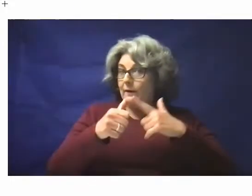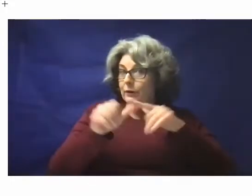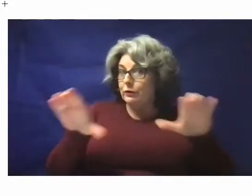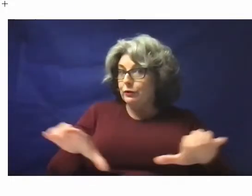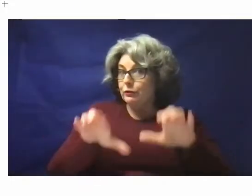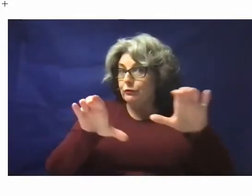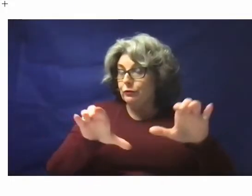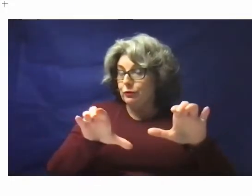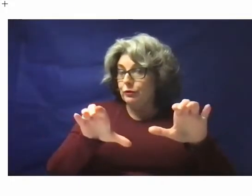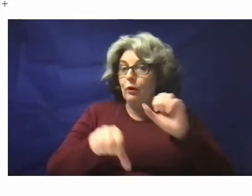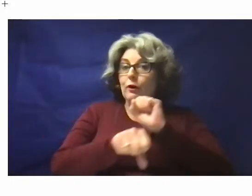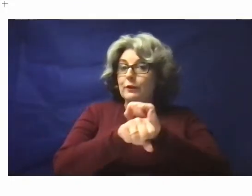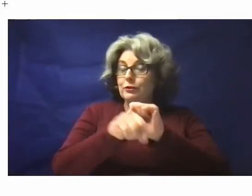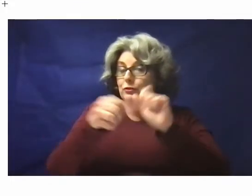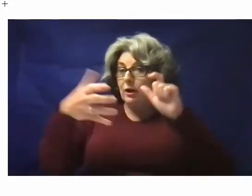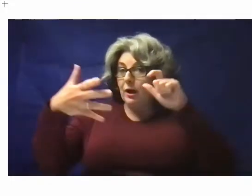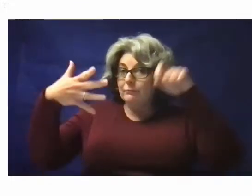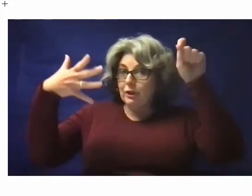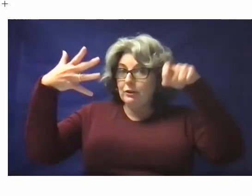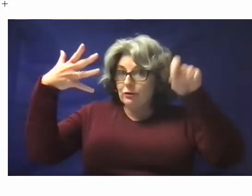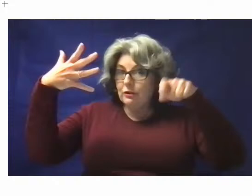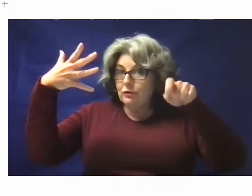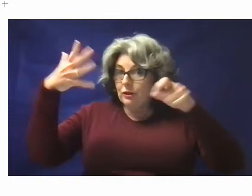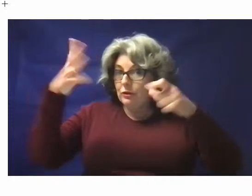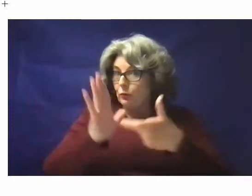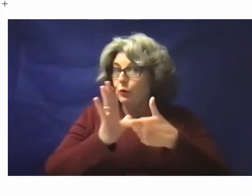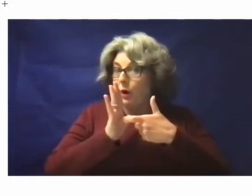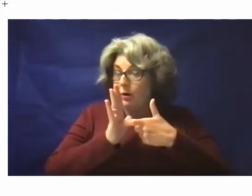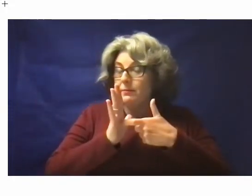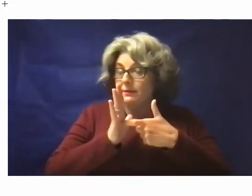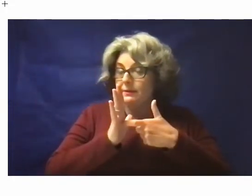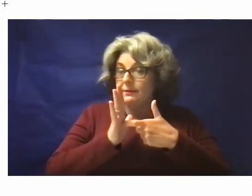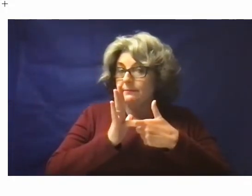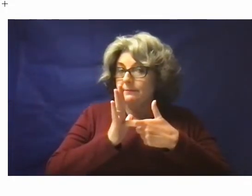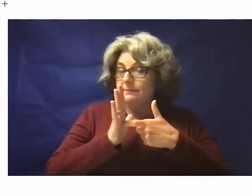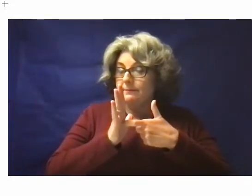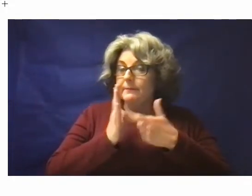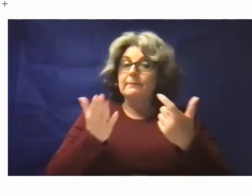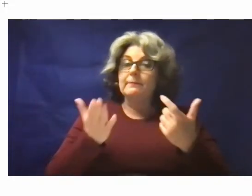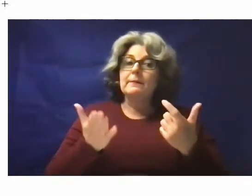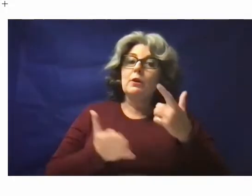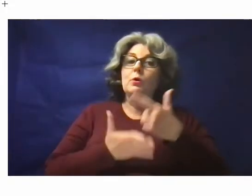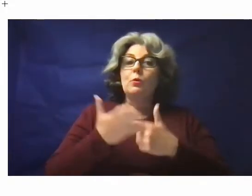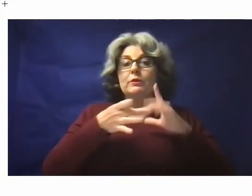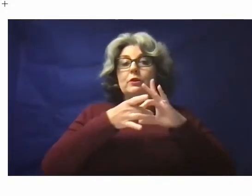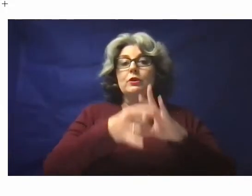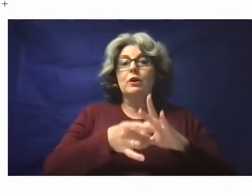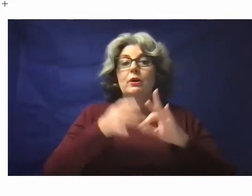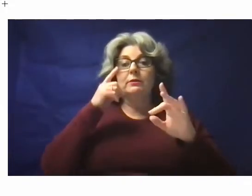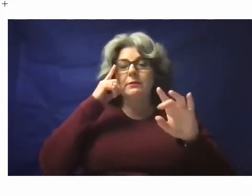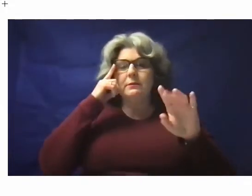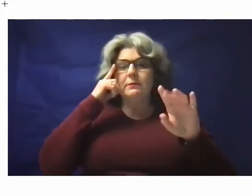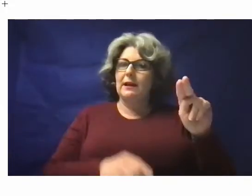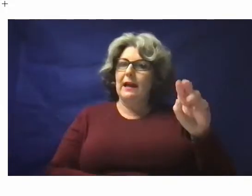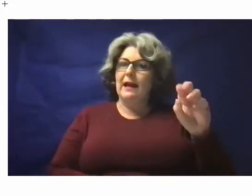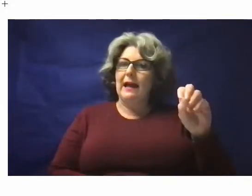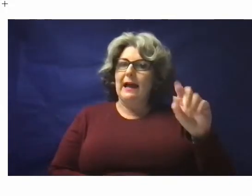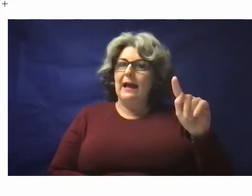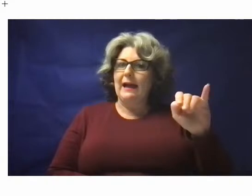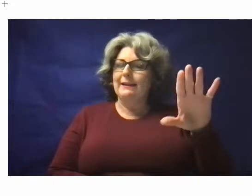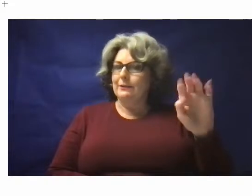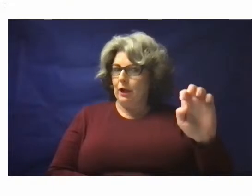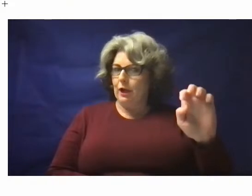job checklist of requirements that you need to submit is what is referred to as a notice. And when you